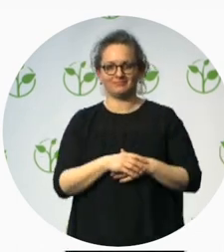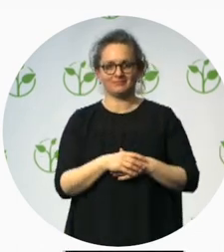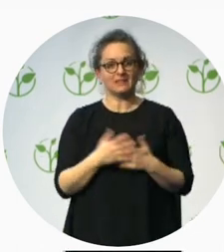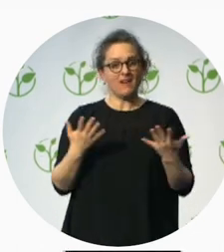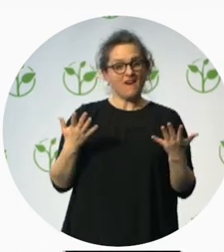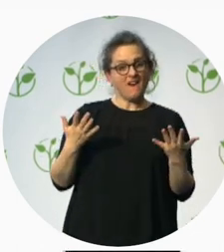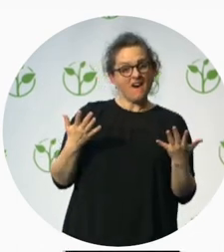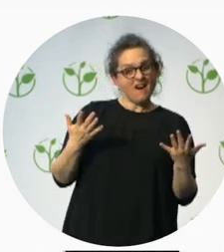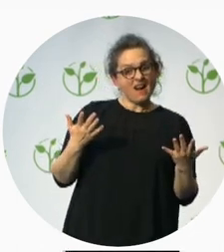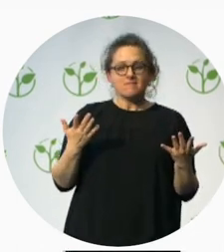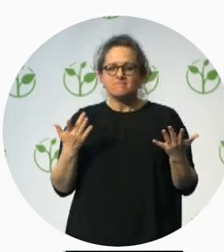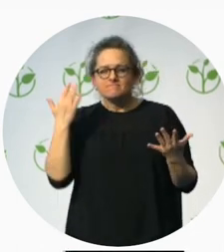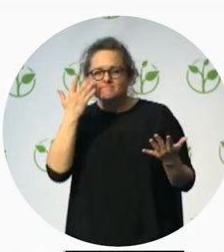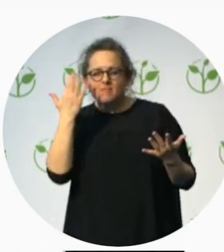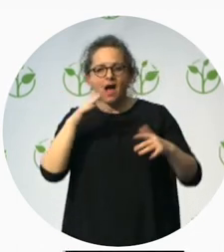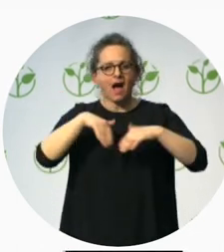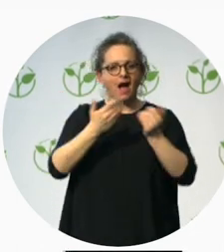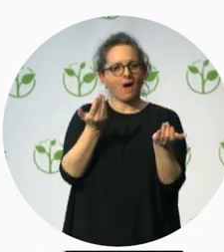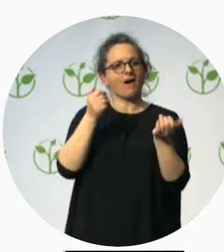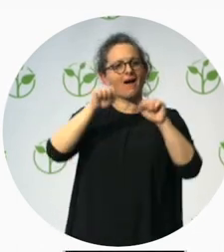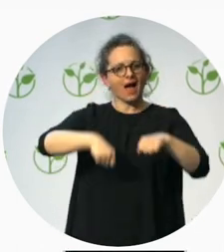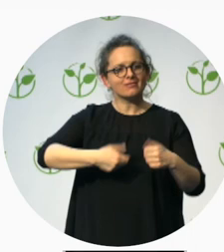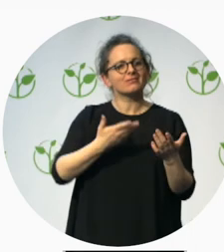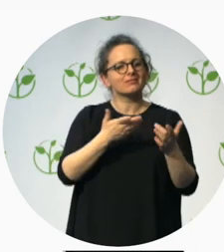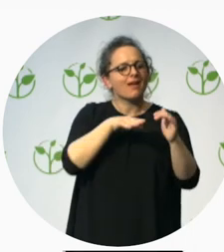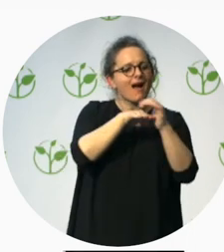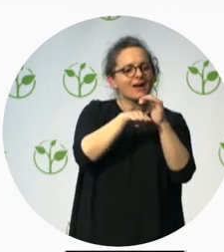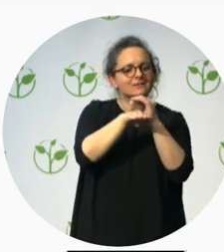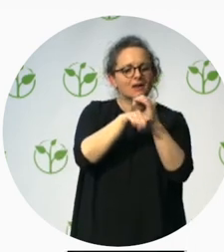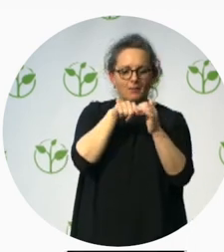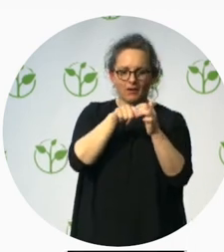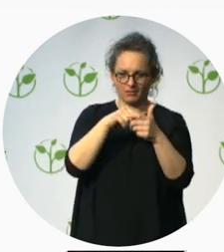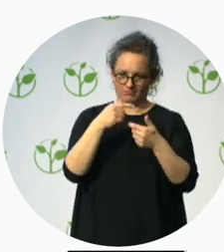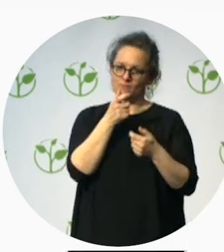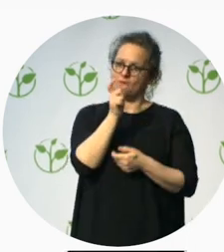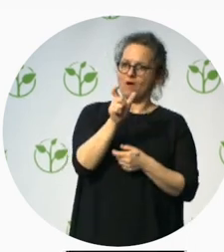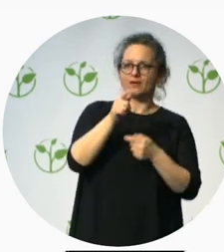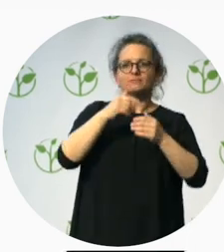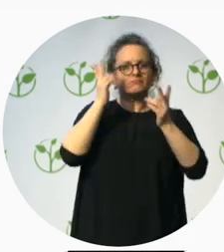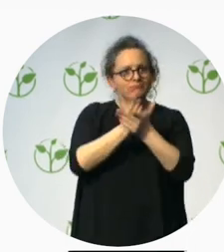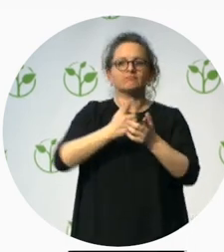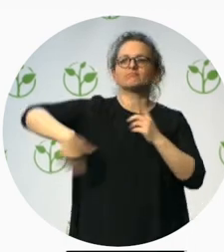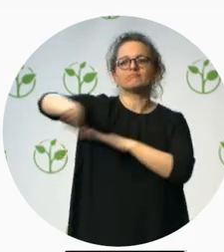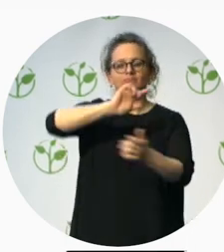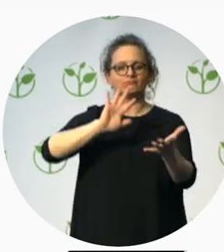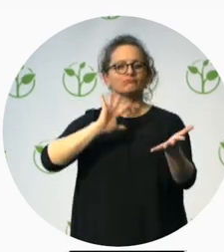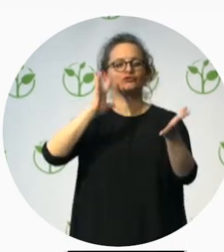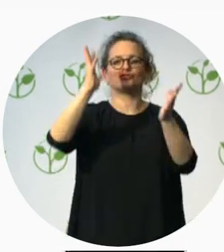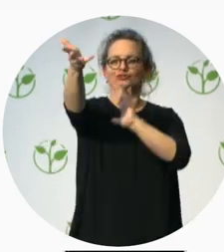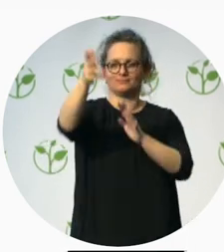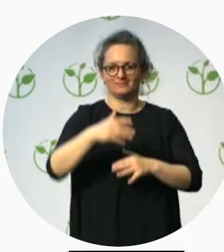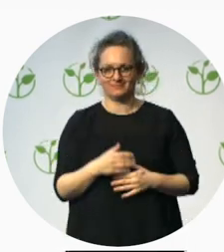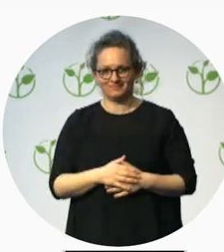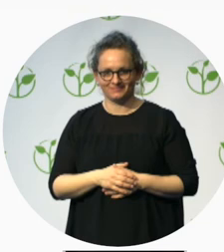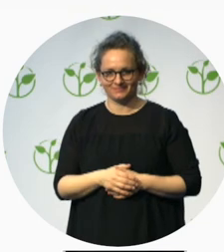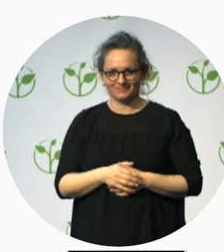award for successful implementation. Such an effort cannot be undertaken alone. In